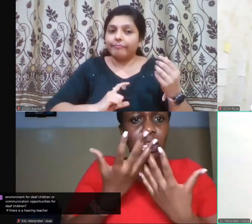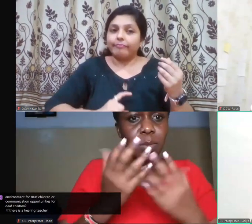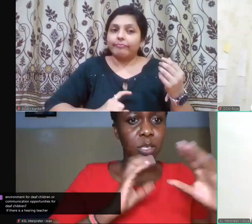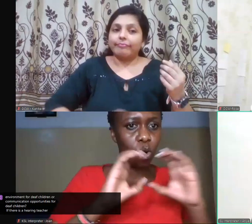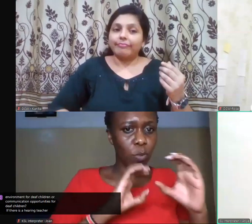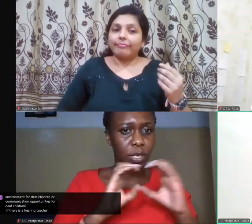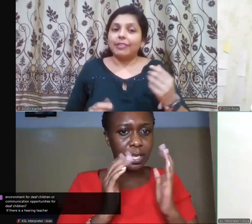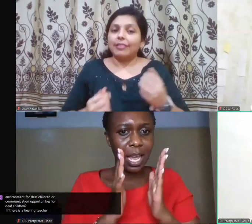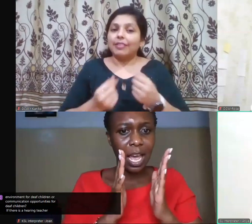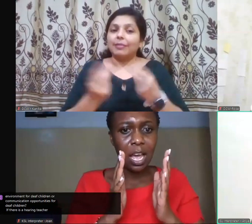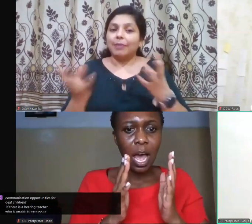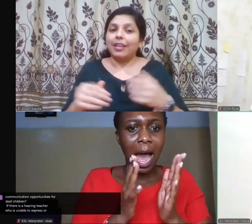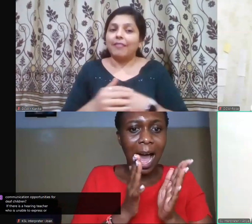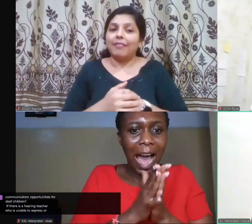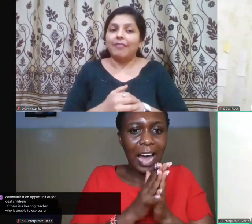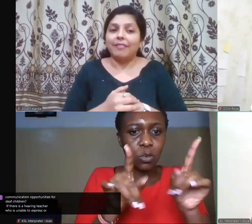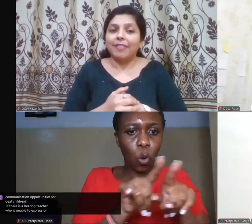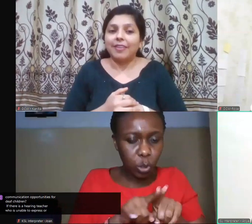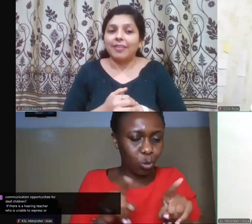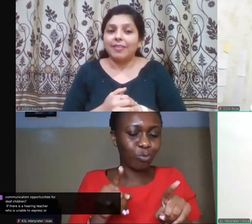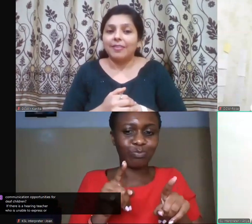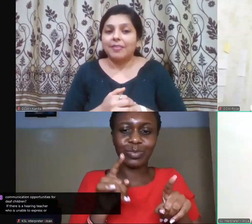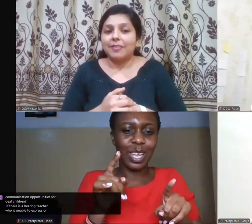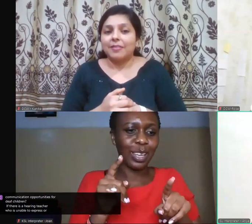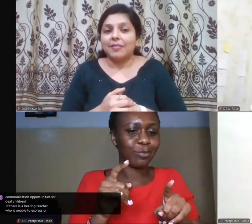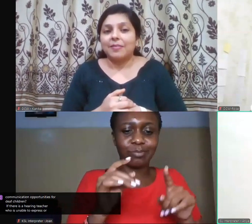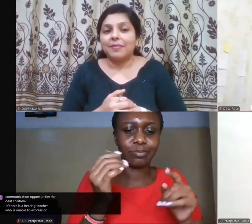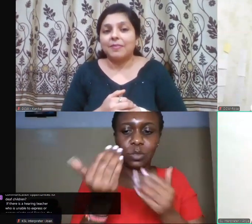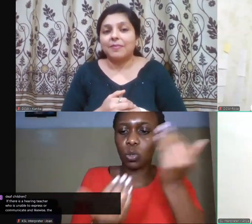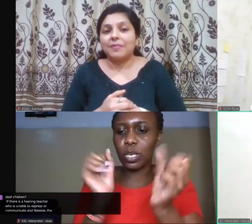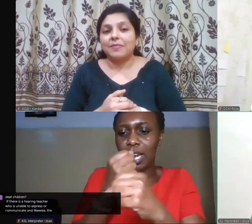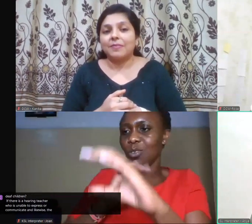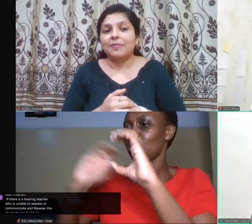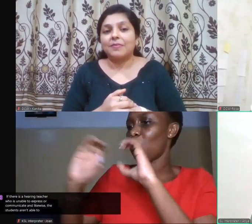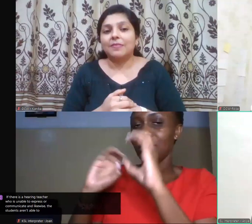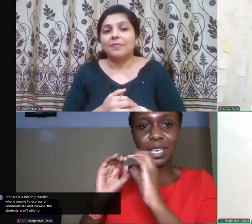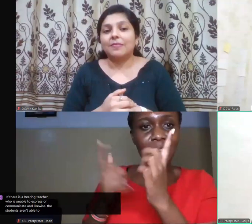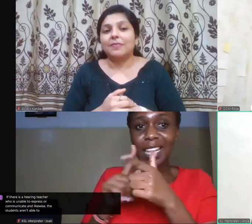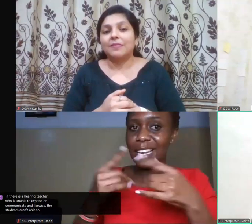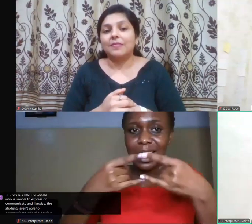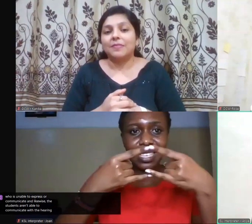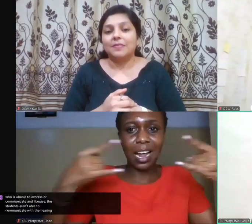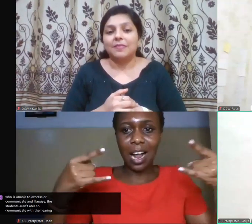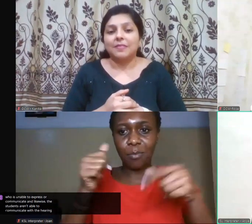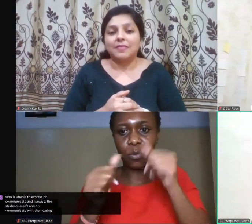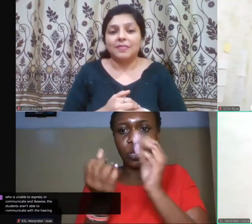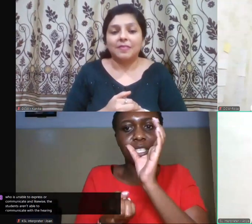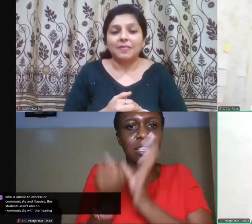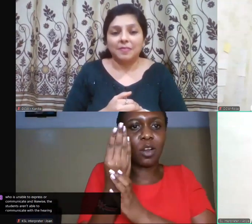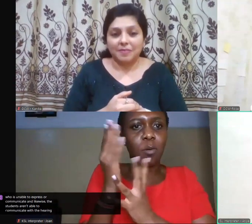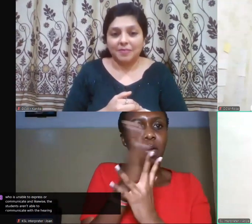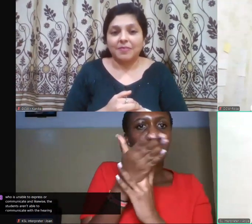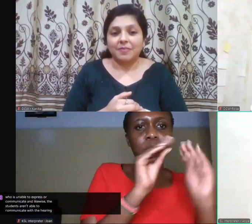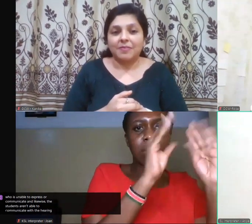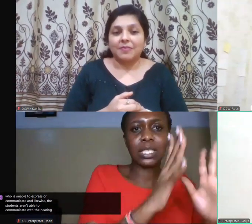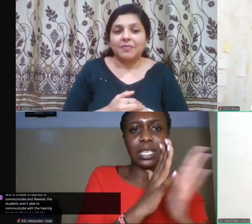likewise the students are unable to communicate with the hearing teachers, there's a lot of gap that develops there between the teachers and the students,